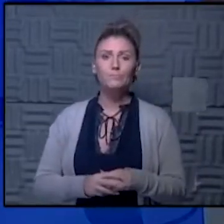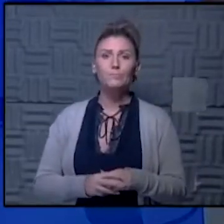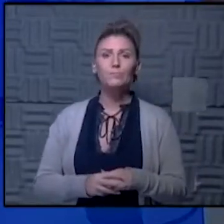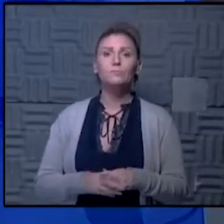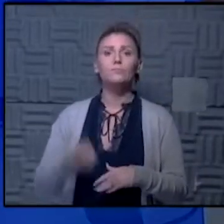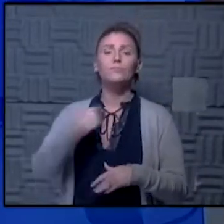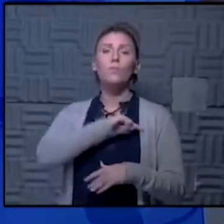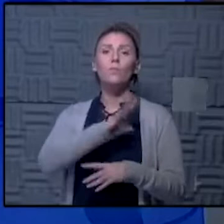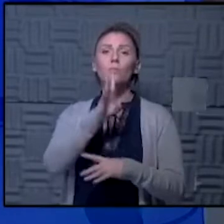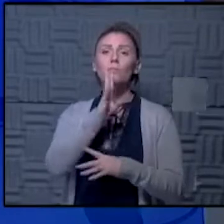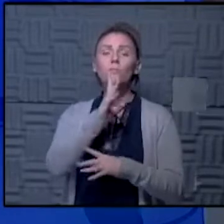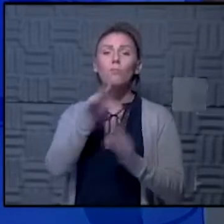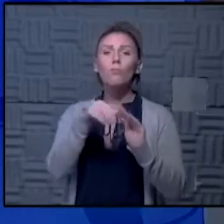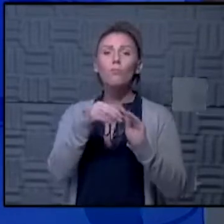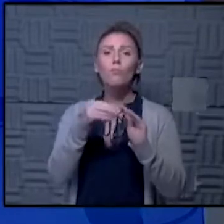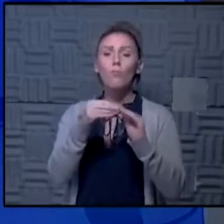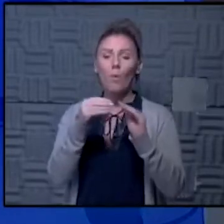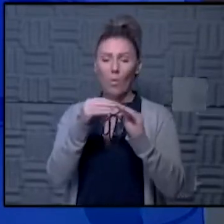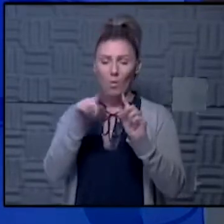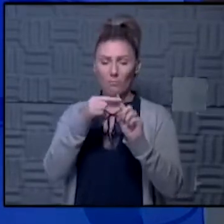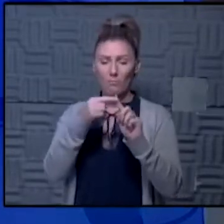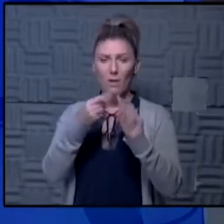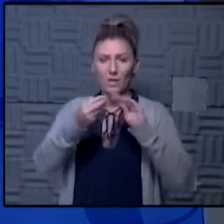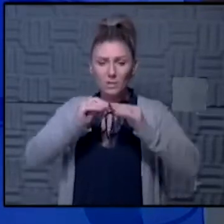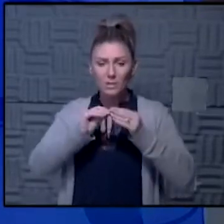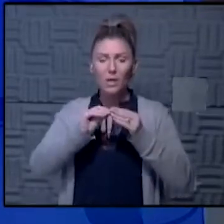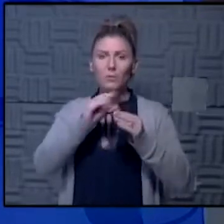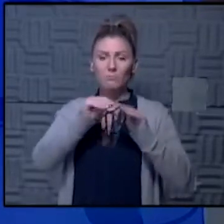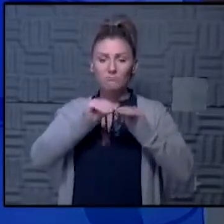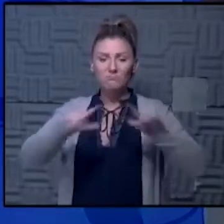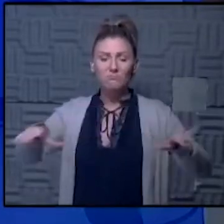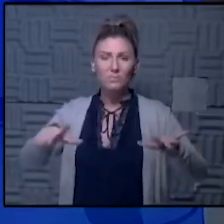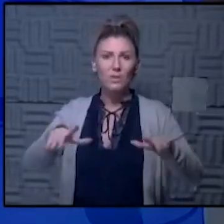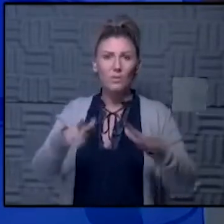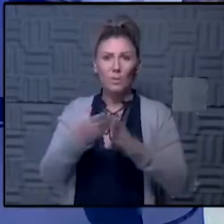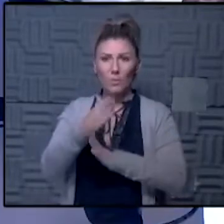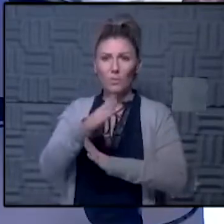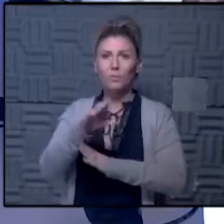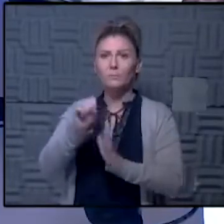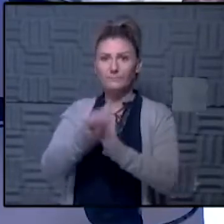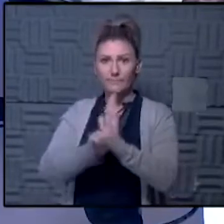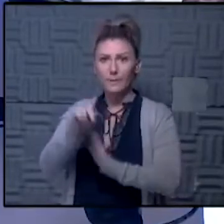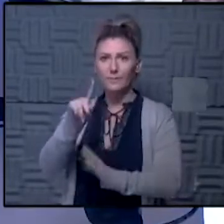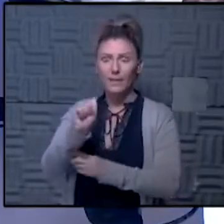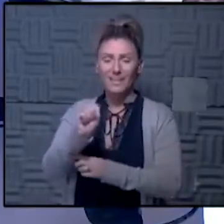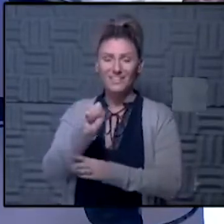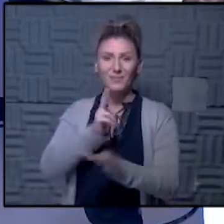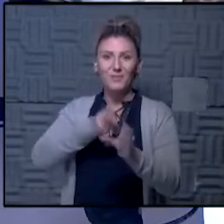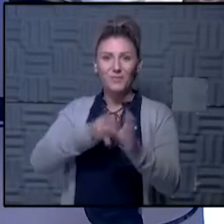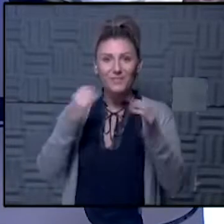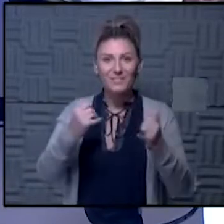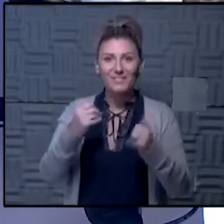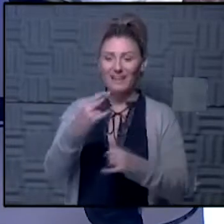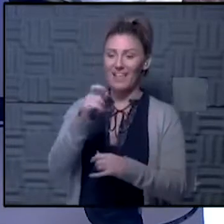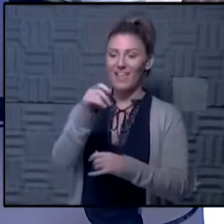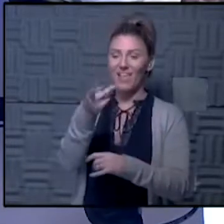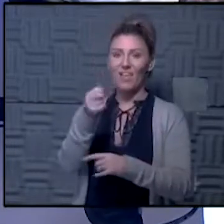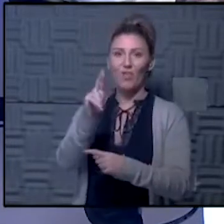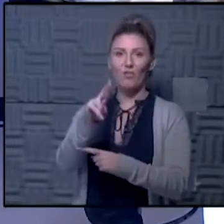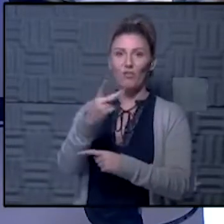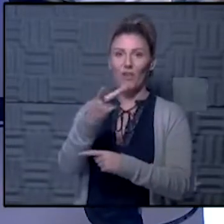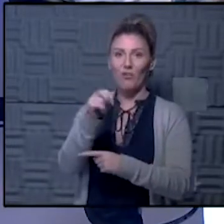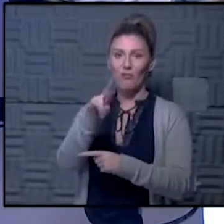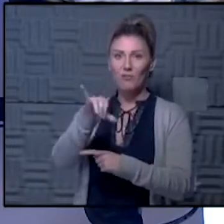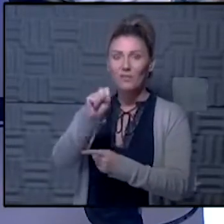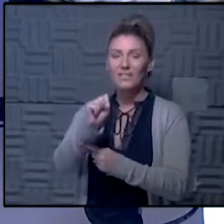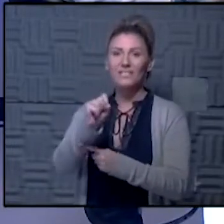We'll talk more about the numbers and the spread across the state of Kansas here shortly. We're joined today again by Dr. Heather Harris, Medical Director